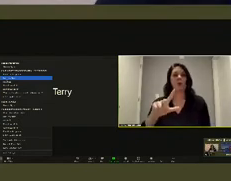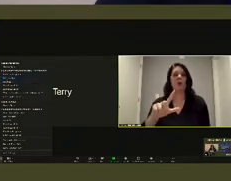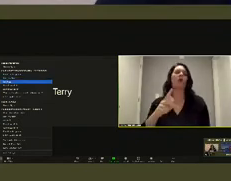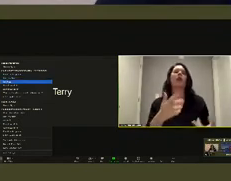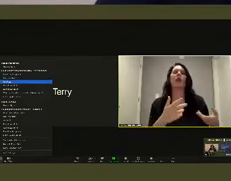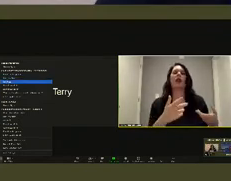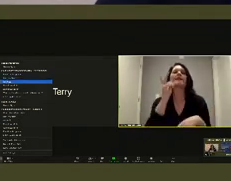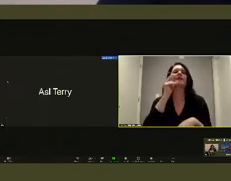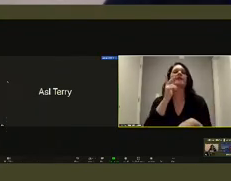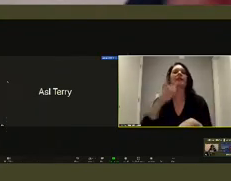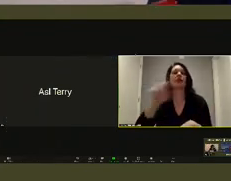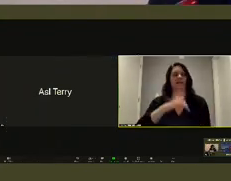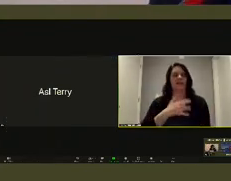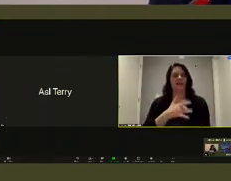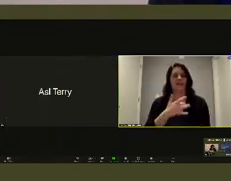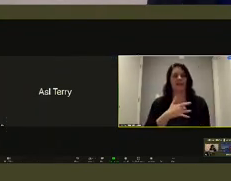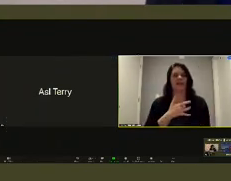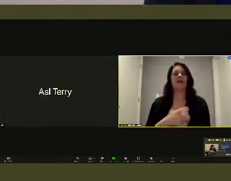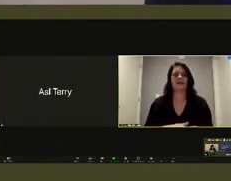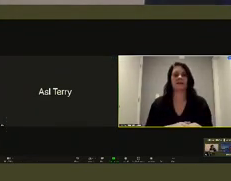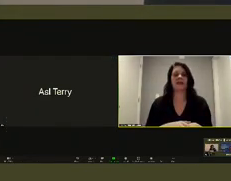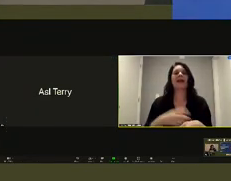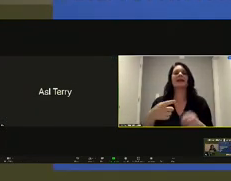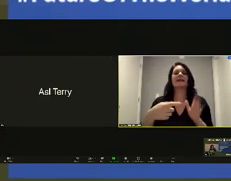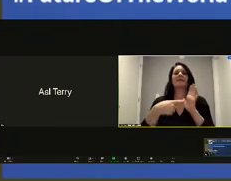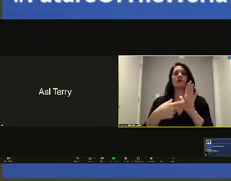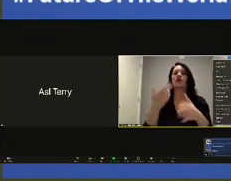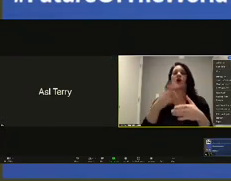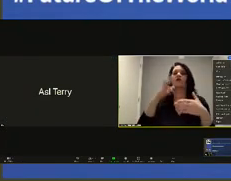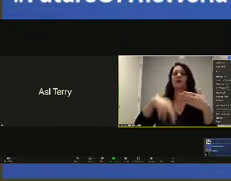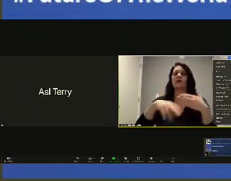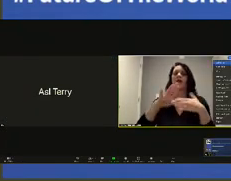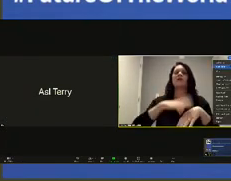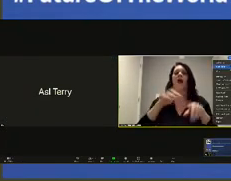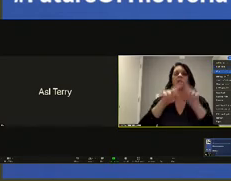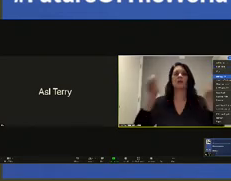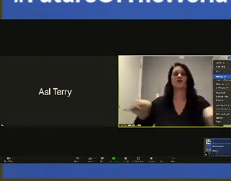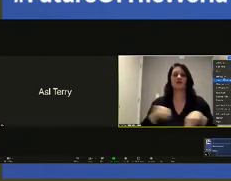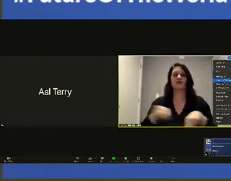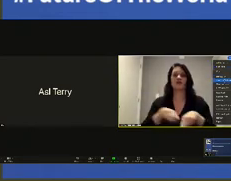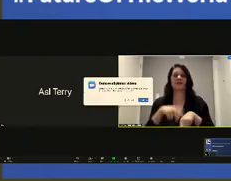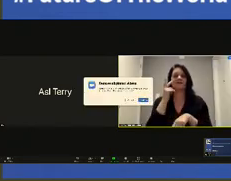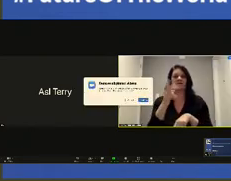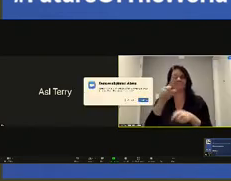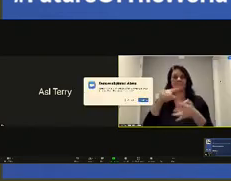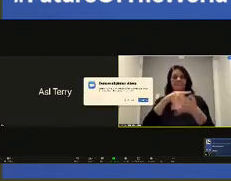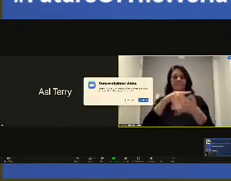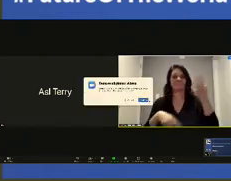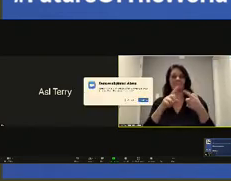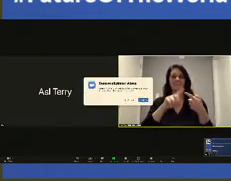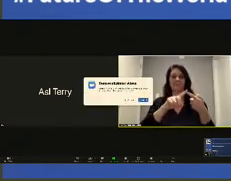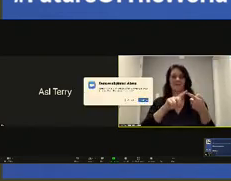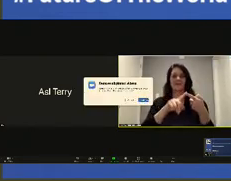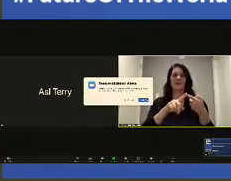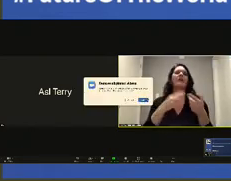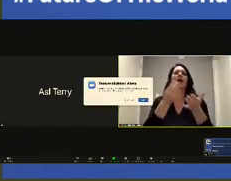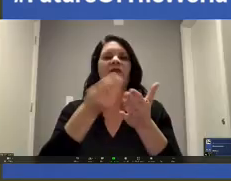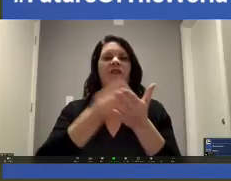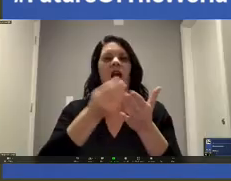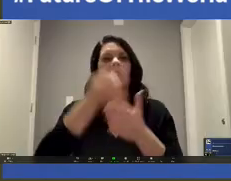we see the results on the screen? And we have, number one, we have funding for developing